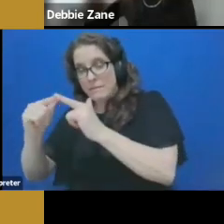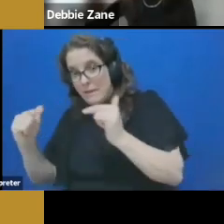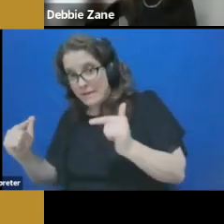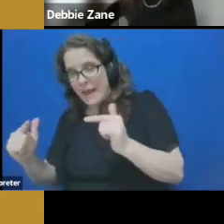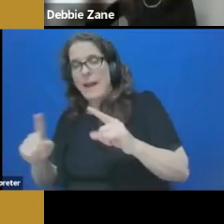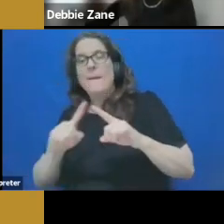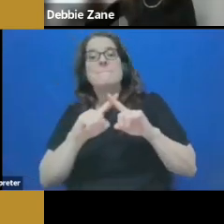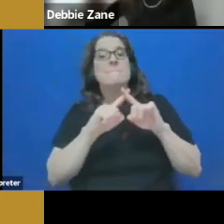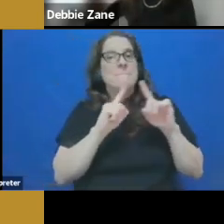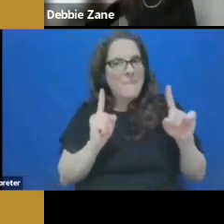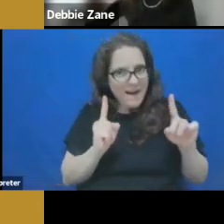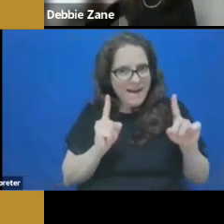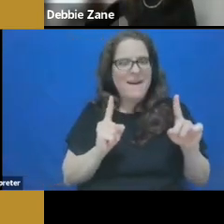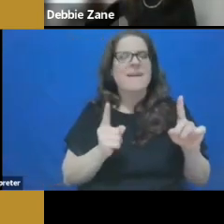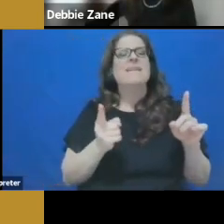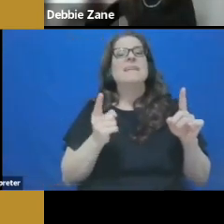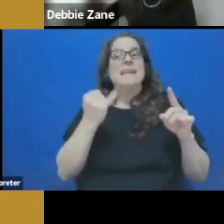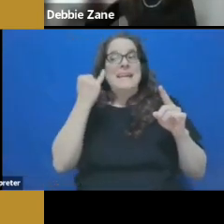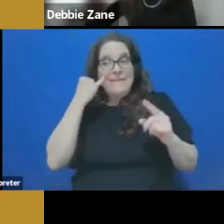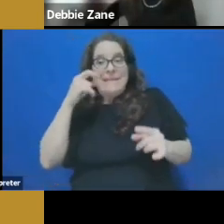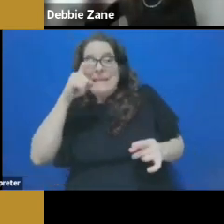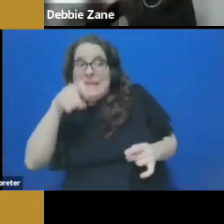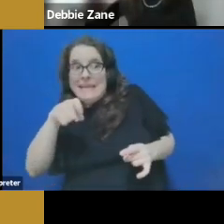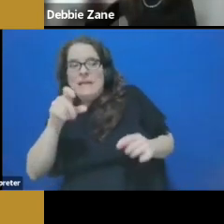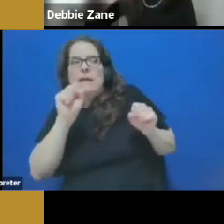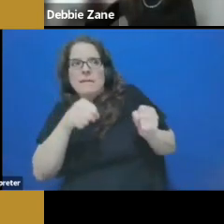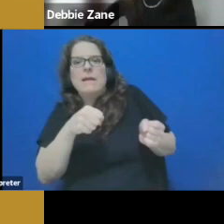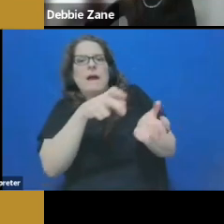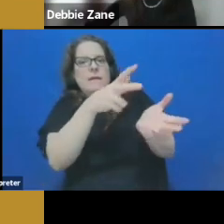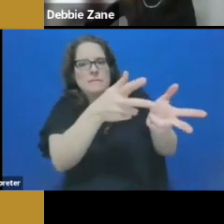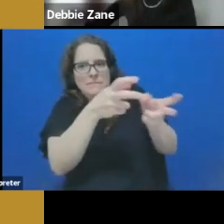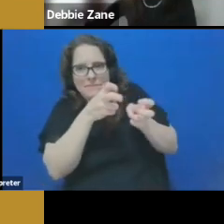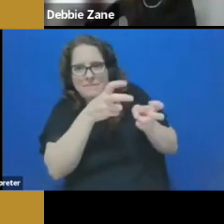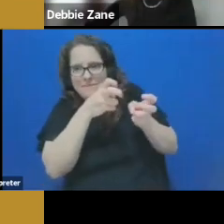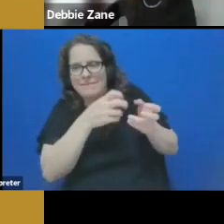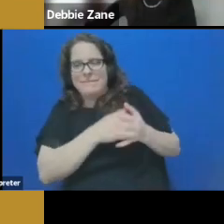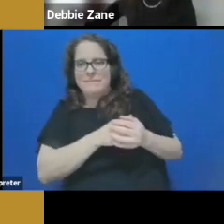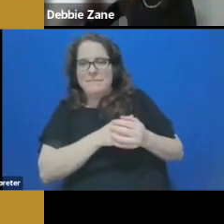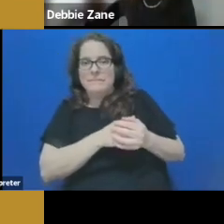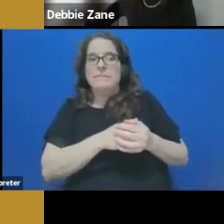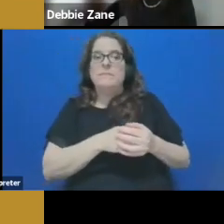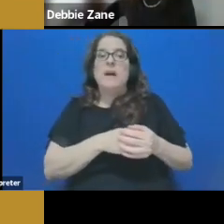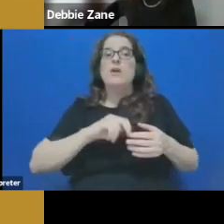Unlike first-party special needs trusts, there is no Medicaid payback requirement.